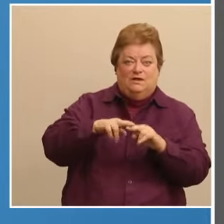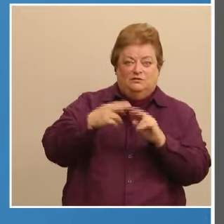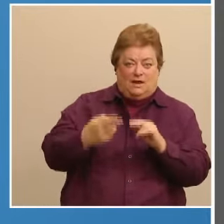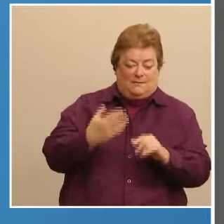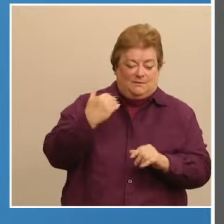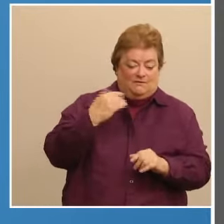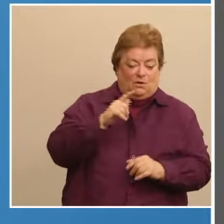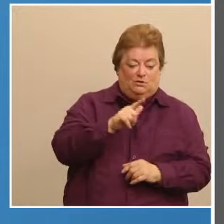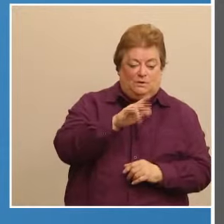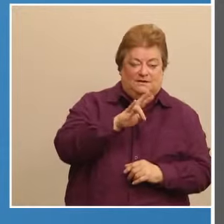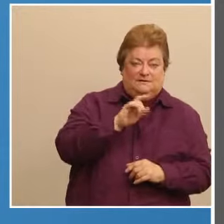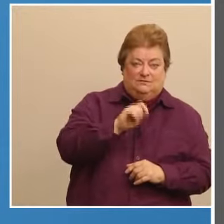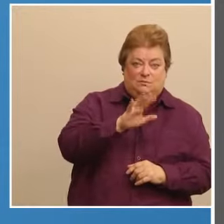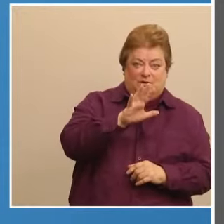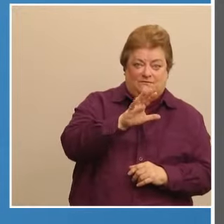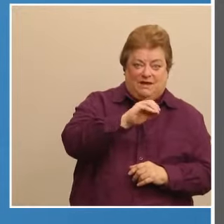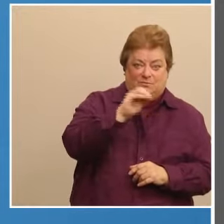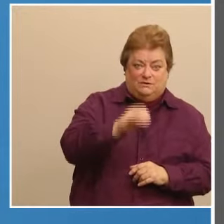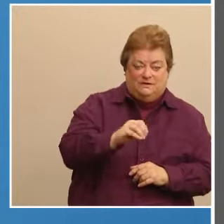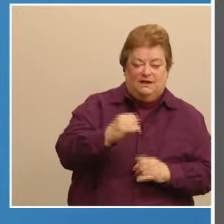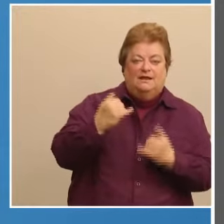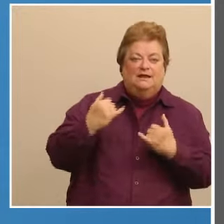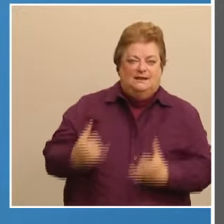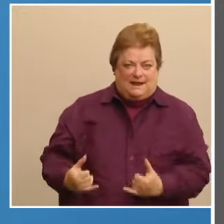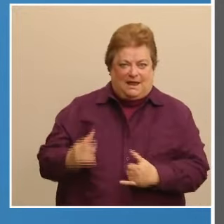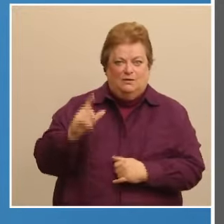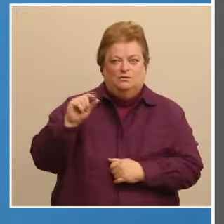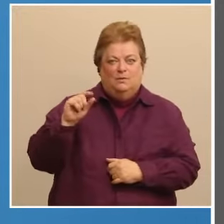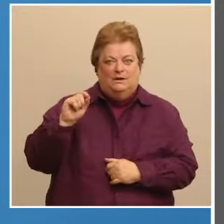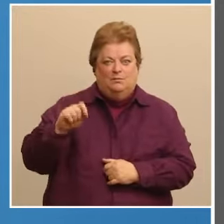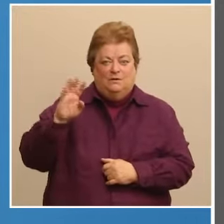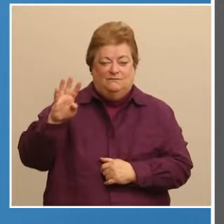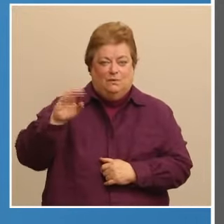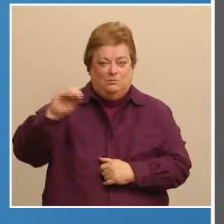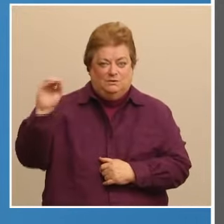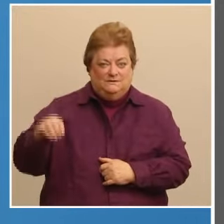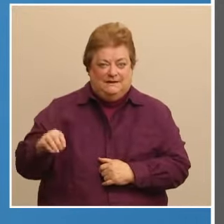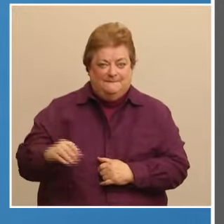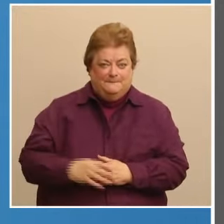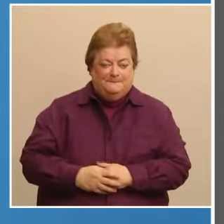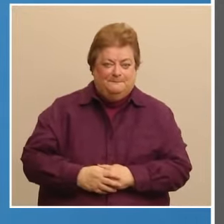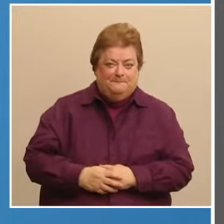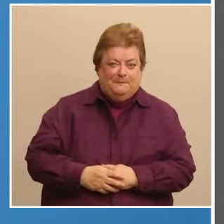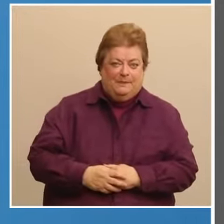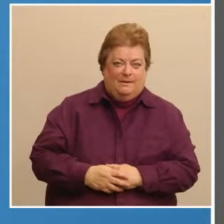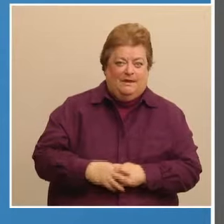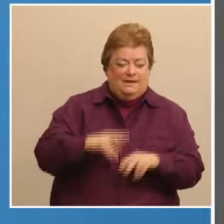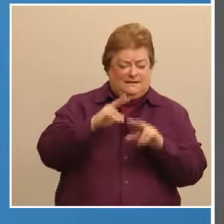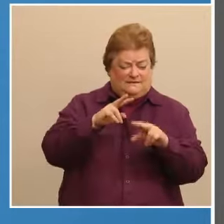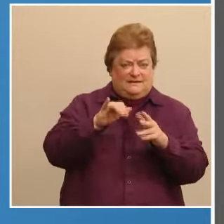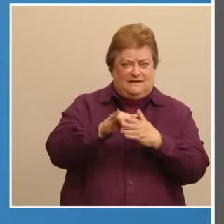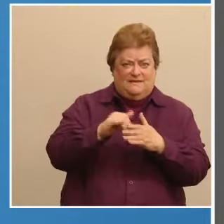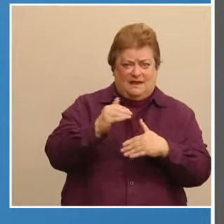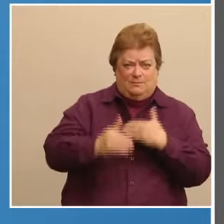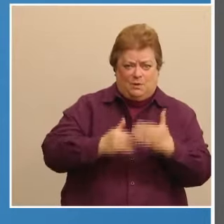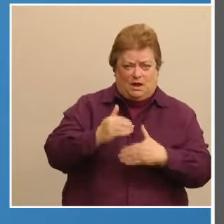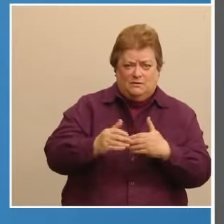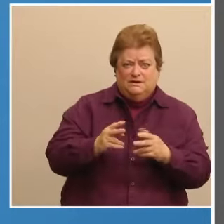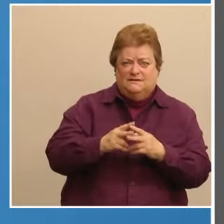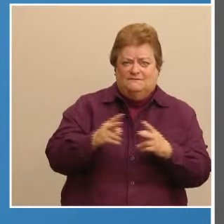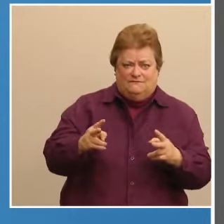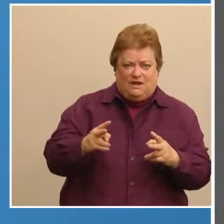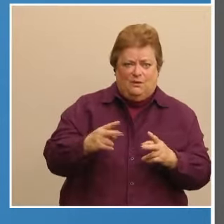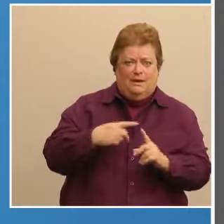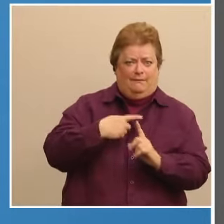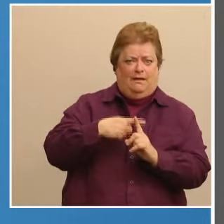from 27.5% down to 20.4%. Seeing this progress is very